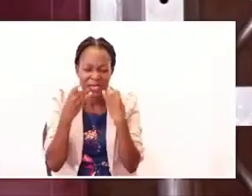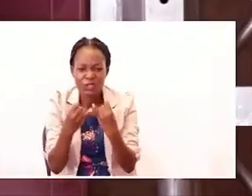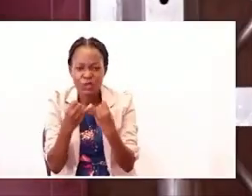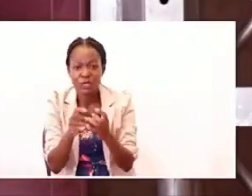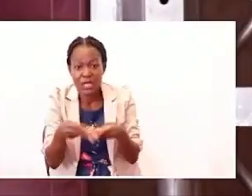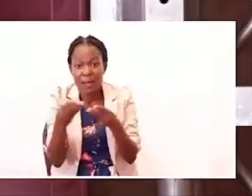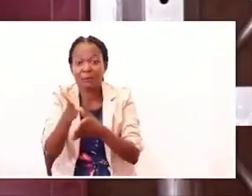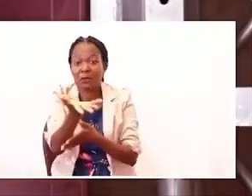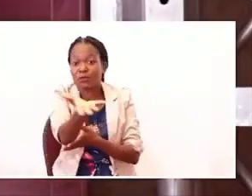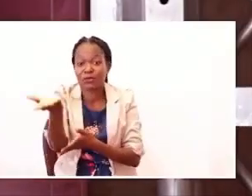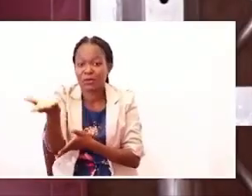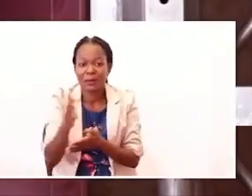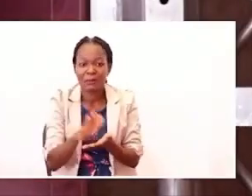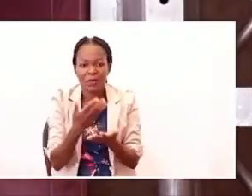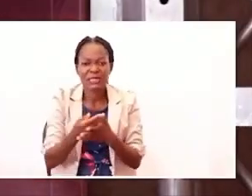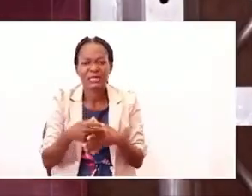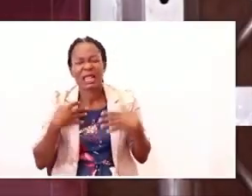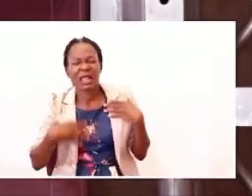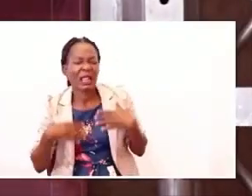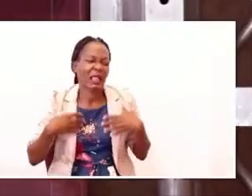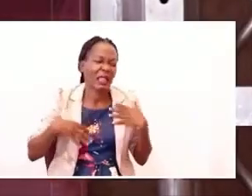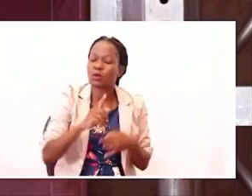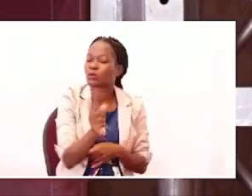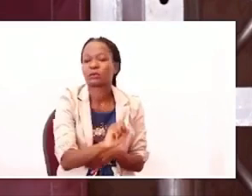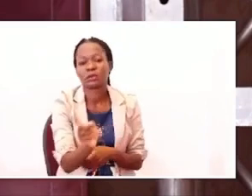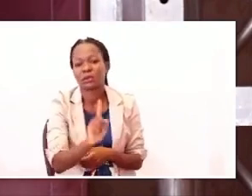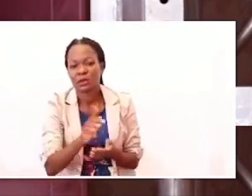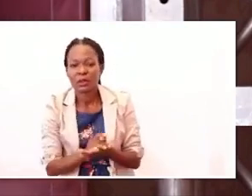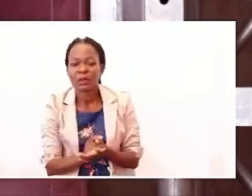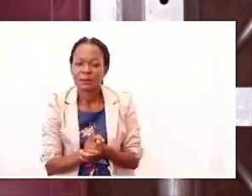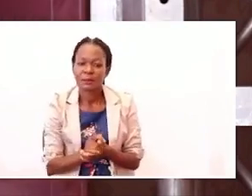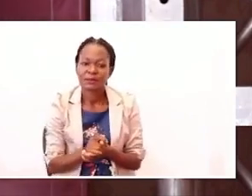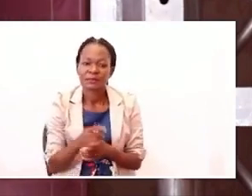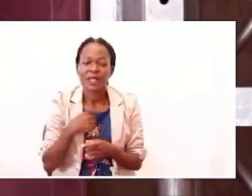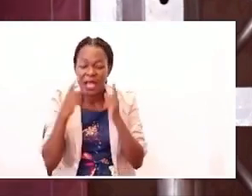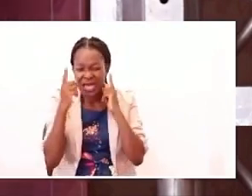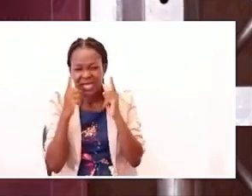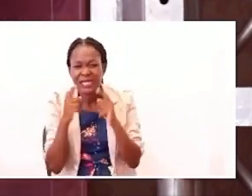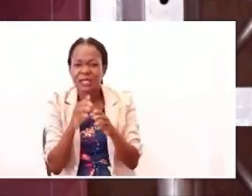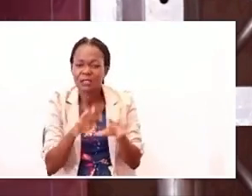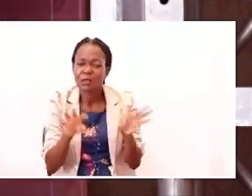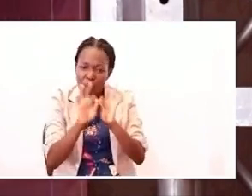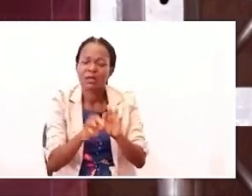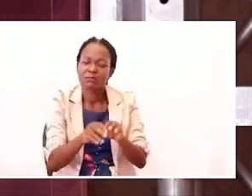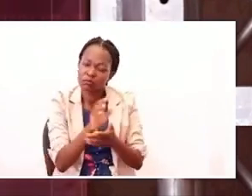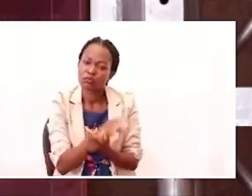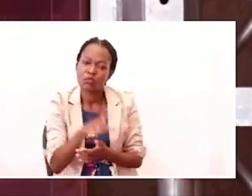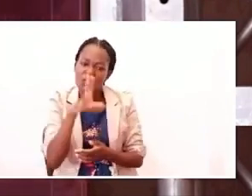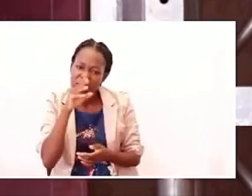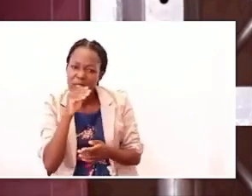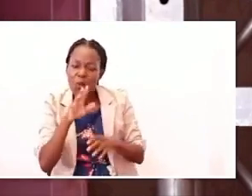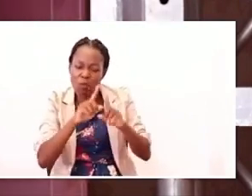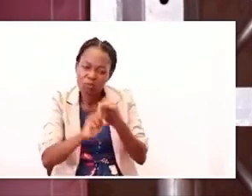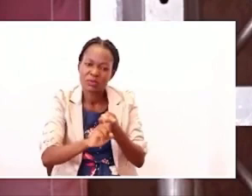to be, complacent anymore. I think that we should actually be talking in terms of the